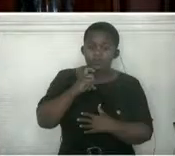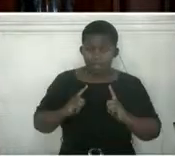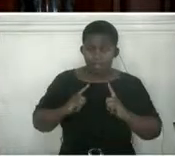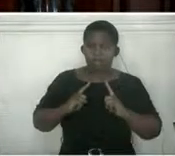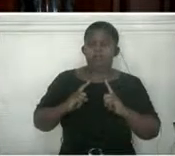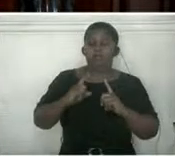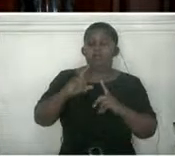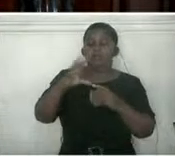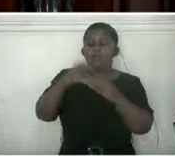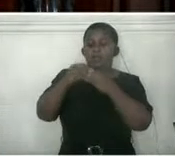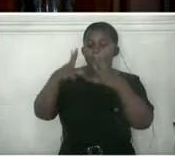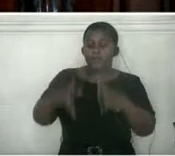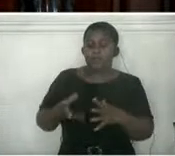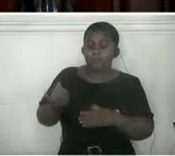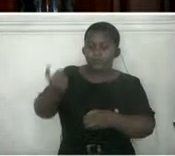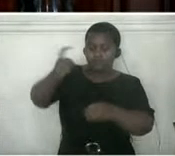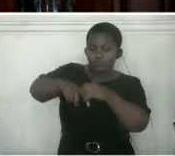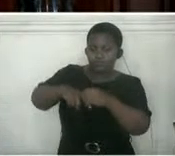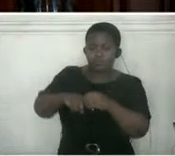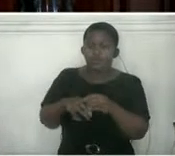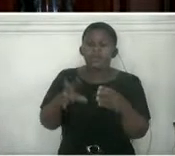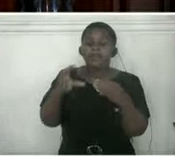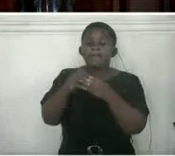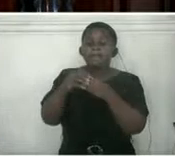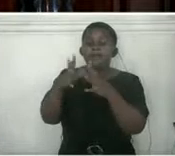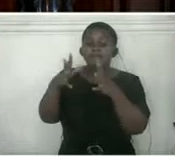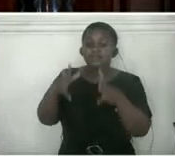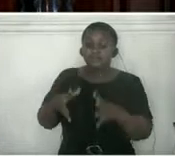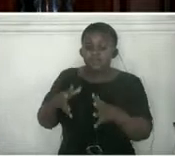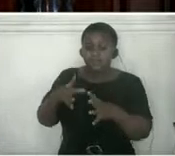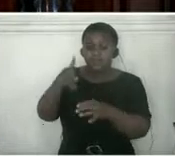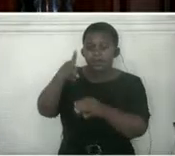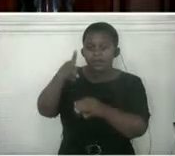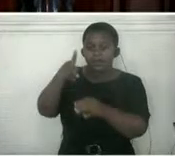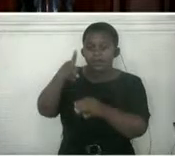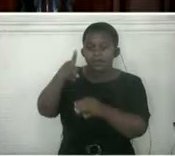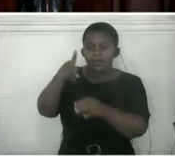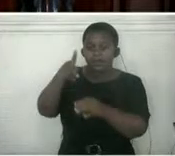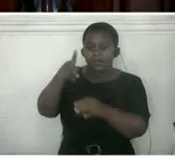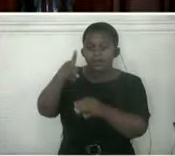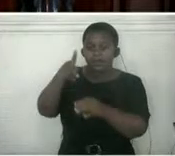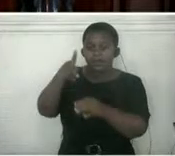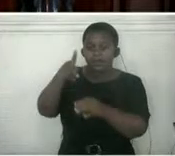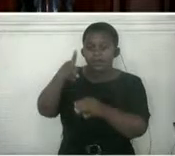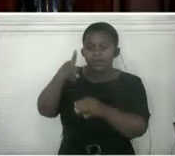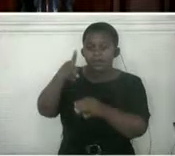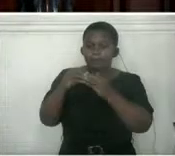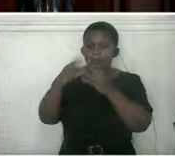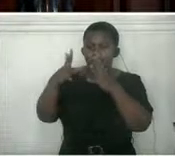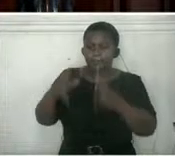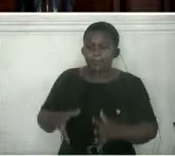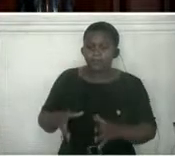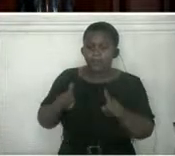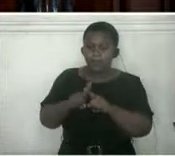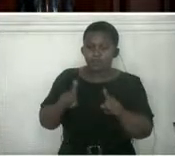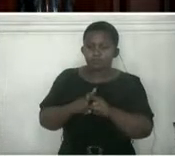join and participate in the meeting. Honourable members and our